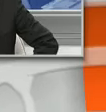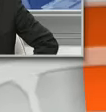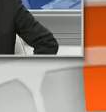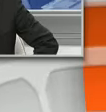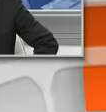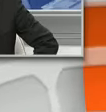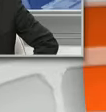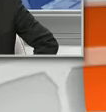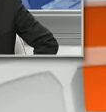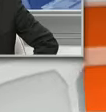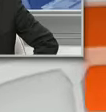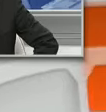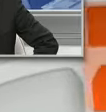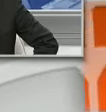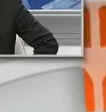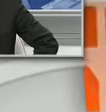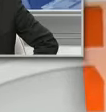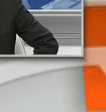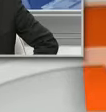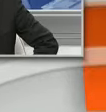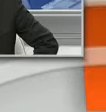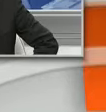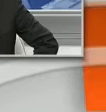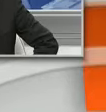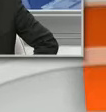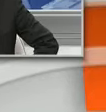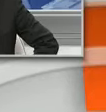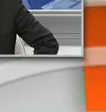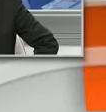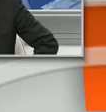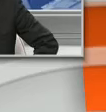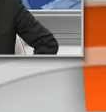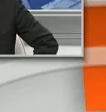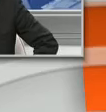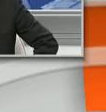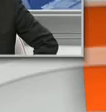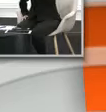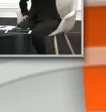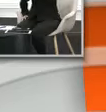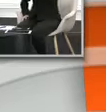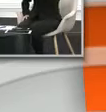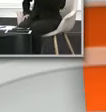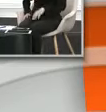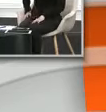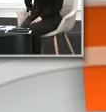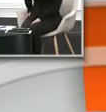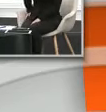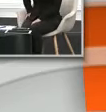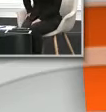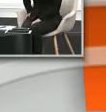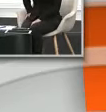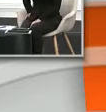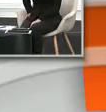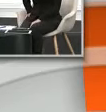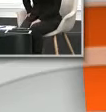debate, and during which General Prayut was a subject of ridicule, of criticisms, of attacks by